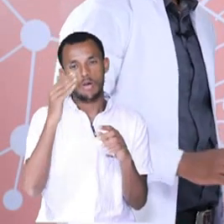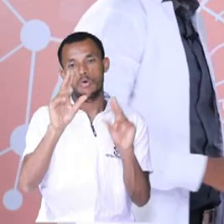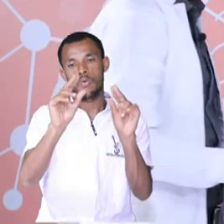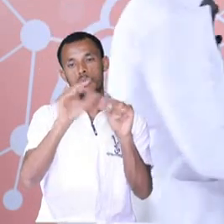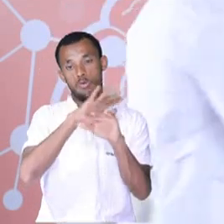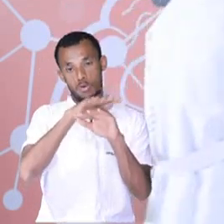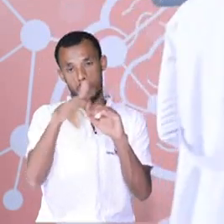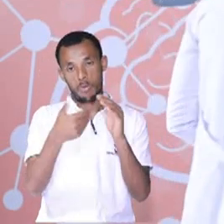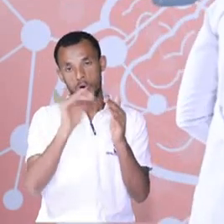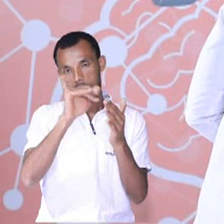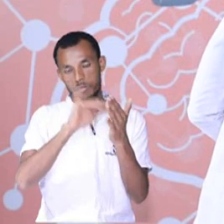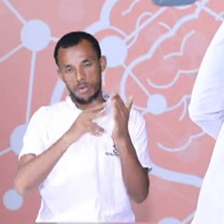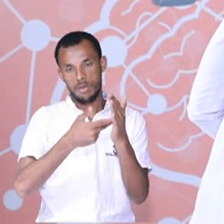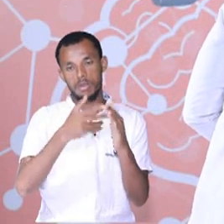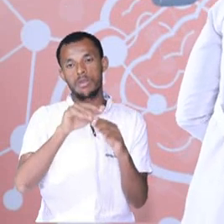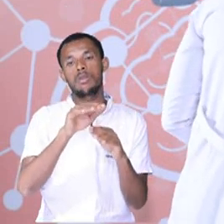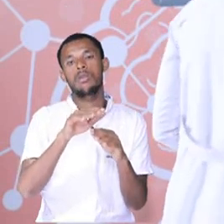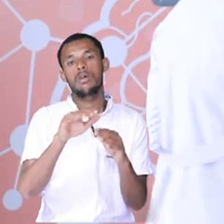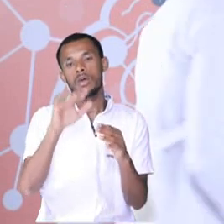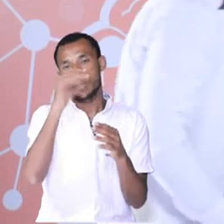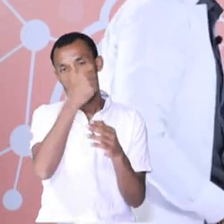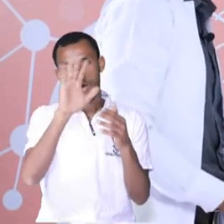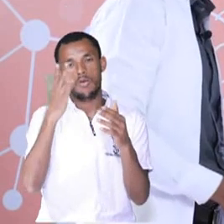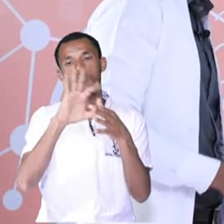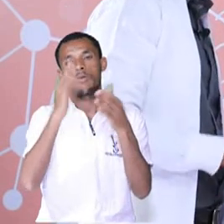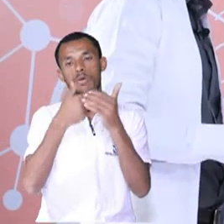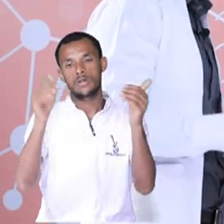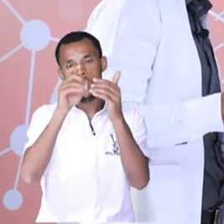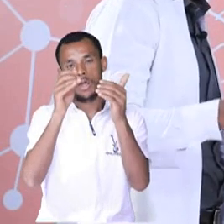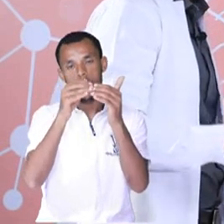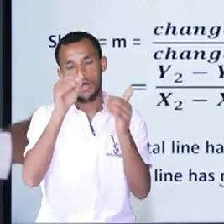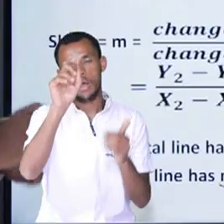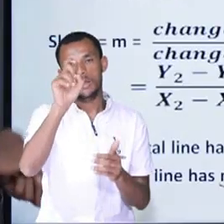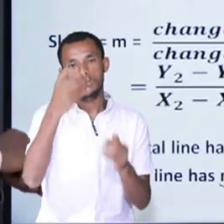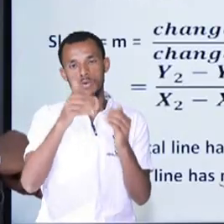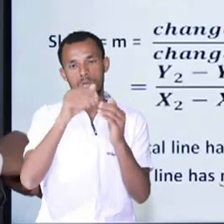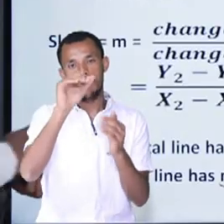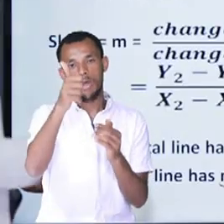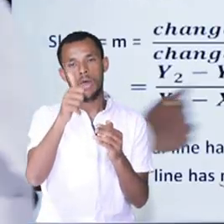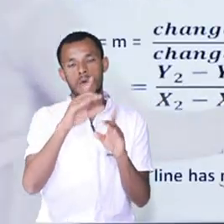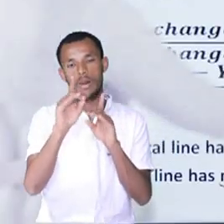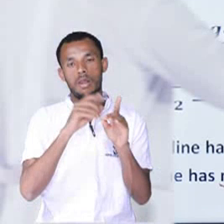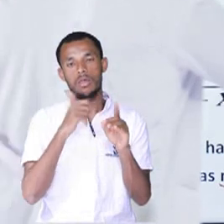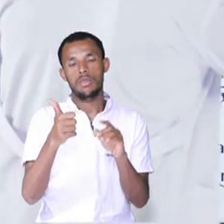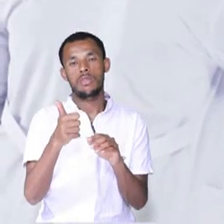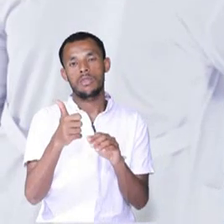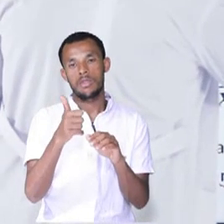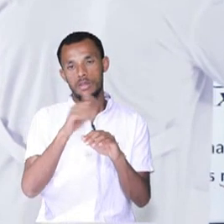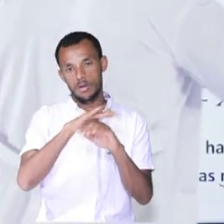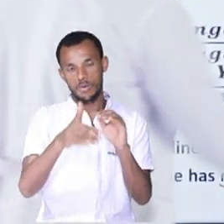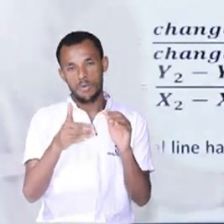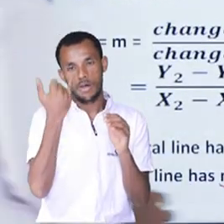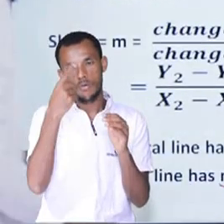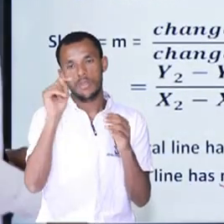slope. Therefore, for any kinds of an equation x is equal to a, it does have a slope. But if the equation